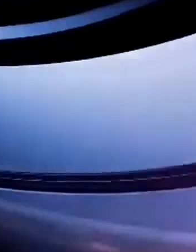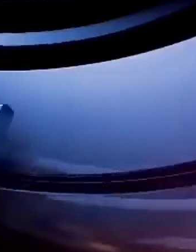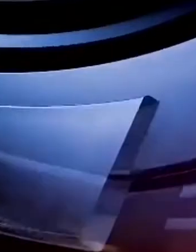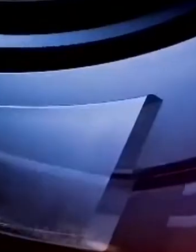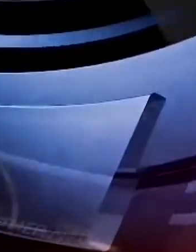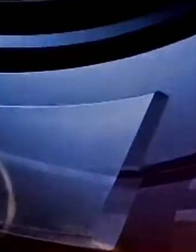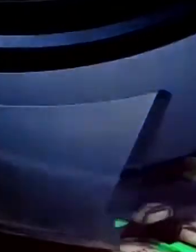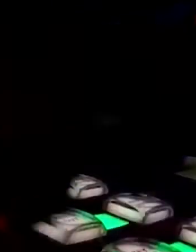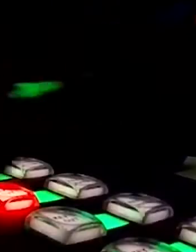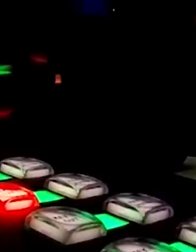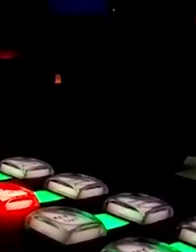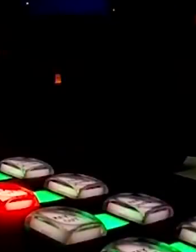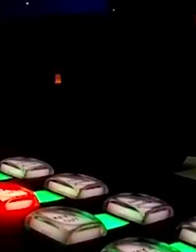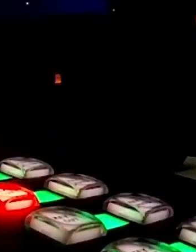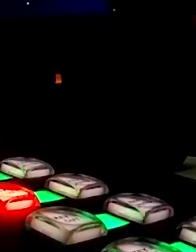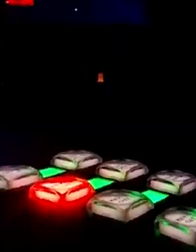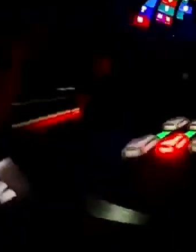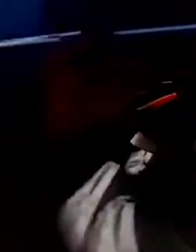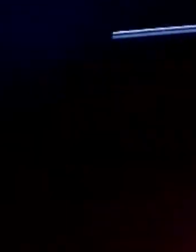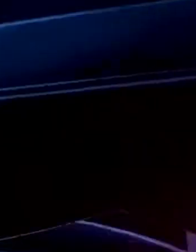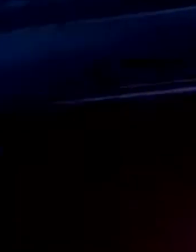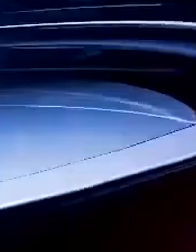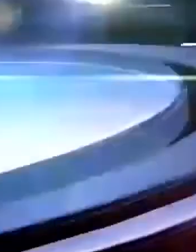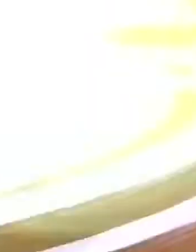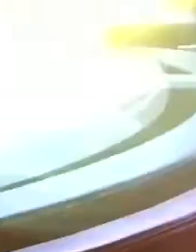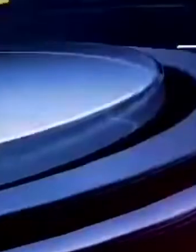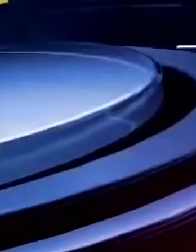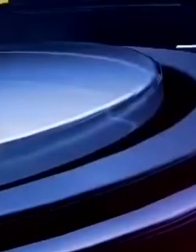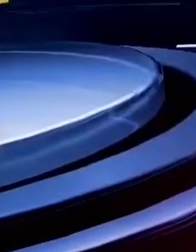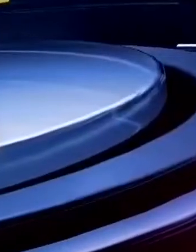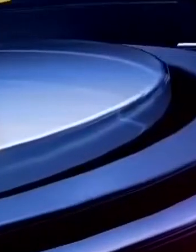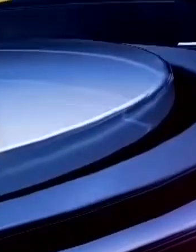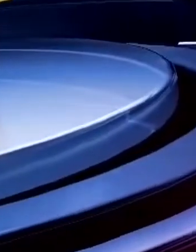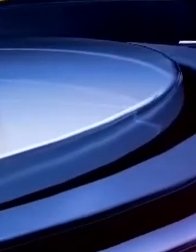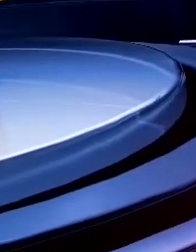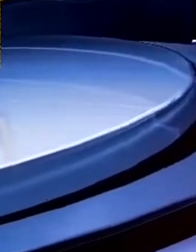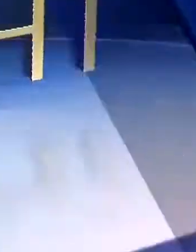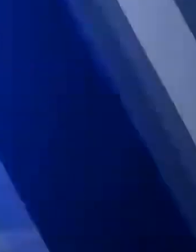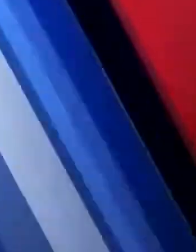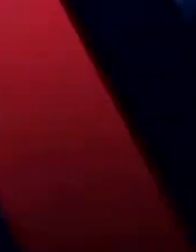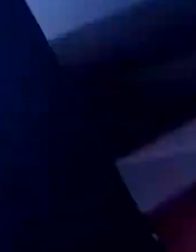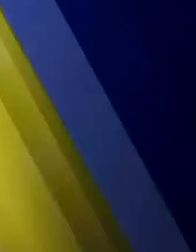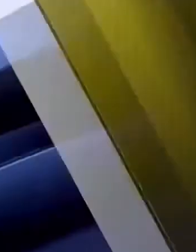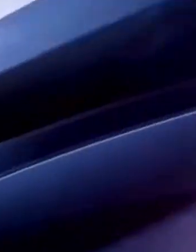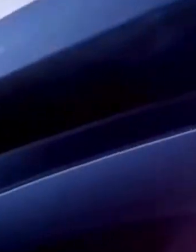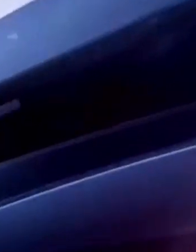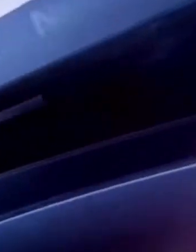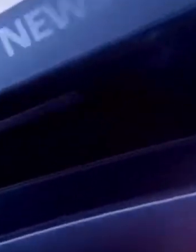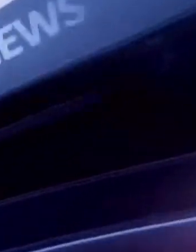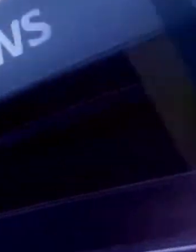Broadcasting from our studios in the Pine St. Michael, this is CBC Newsnight, starting now.